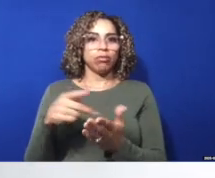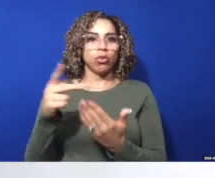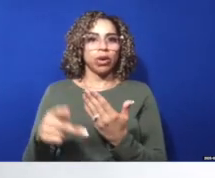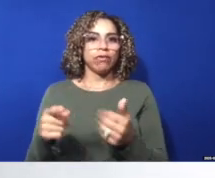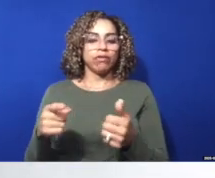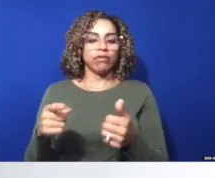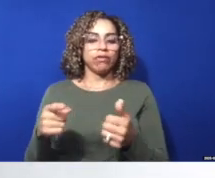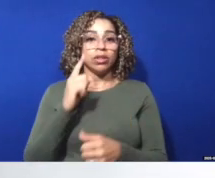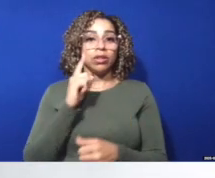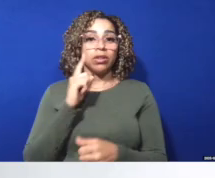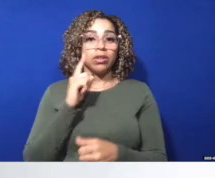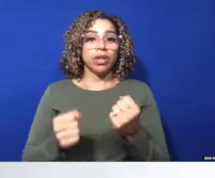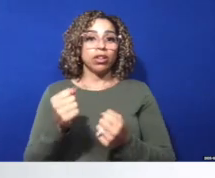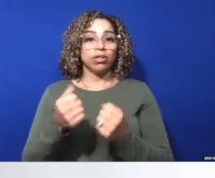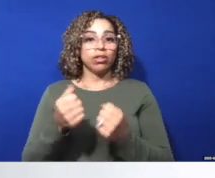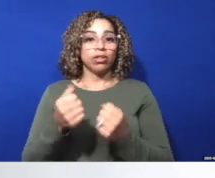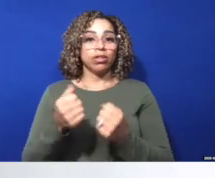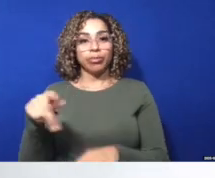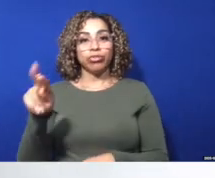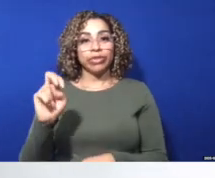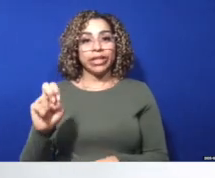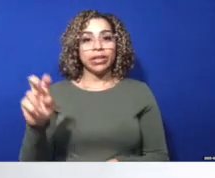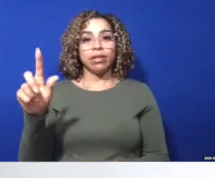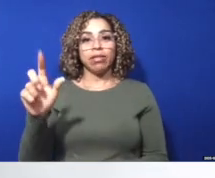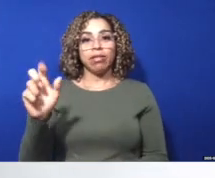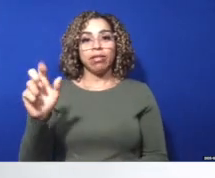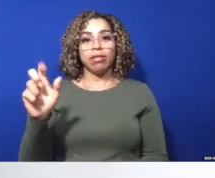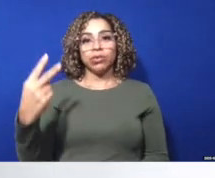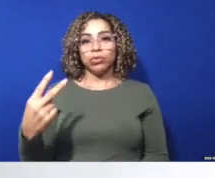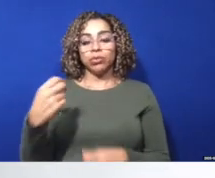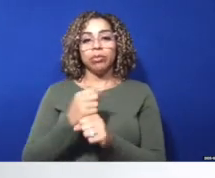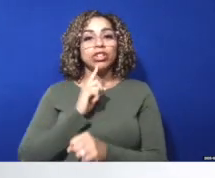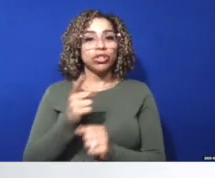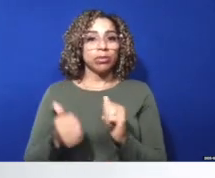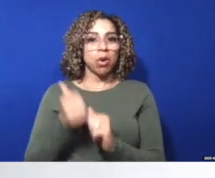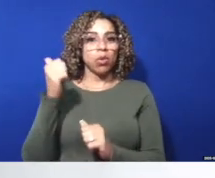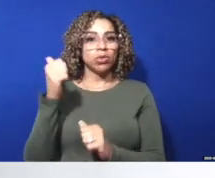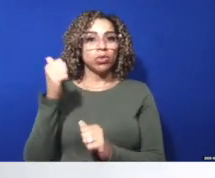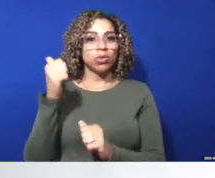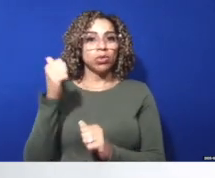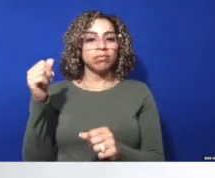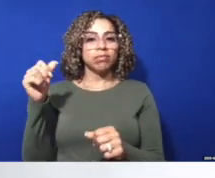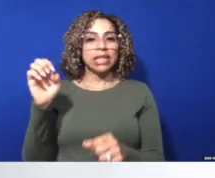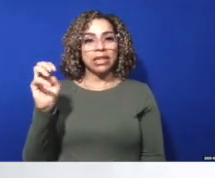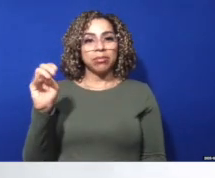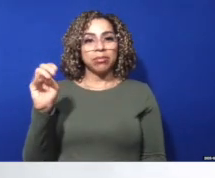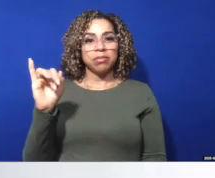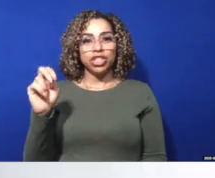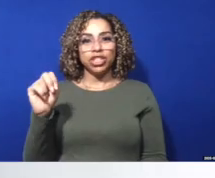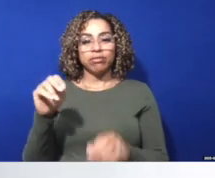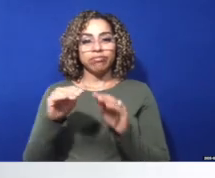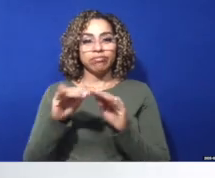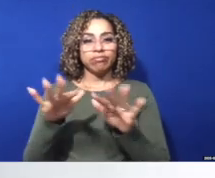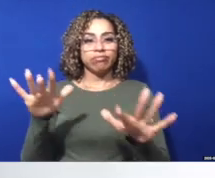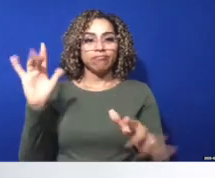were pre-Lev 2 to get the most emissions reductions. And then if there is excess funding to look at